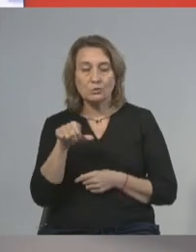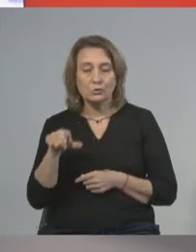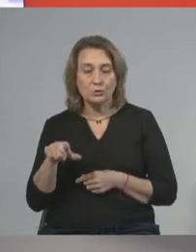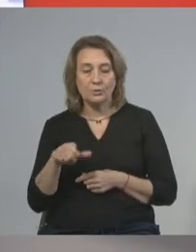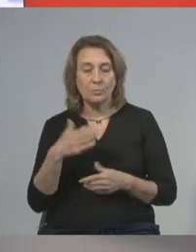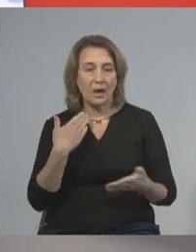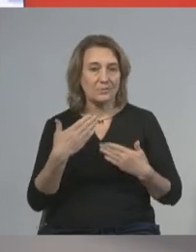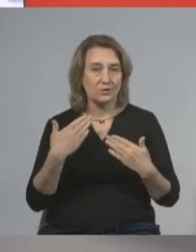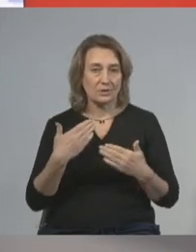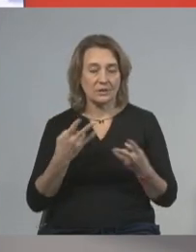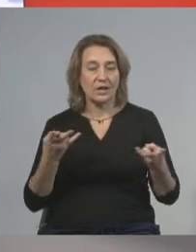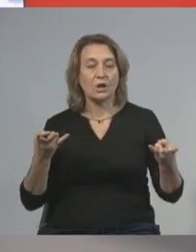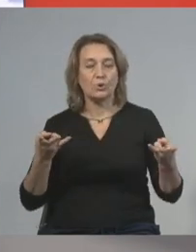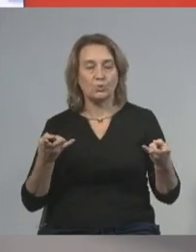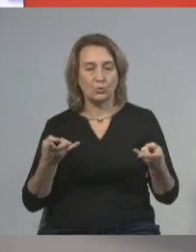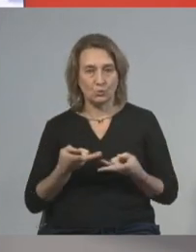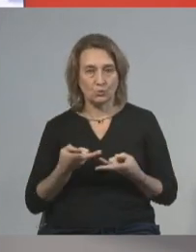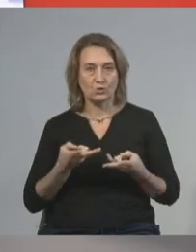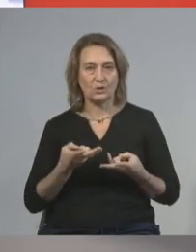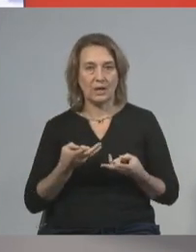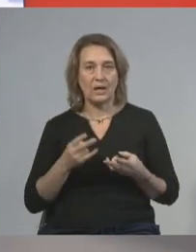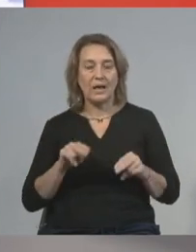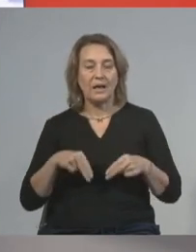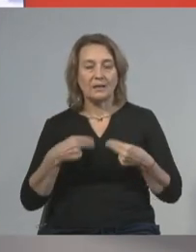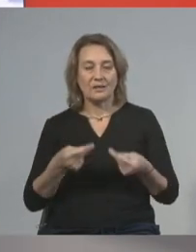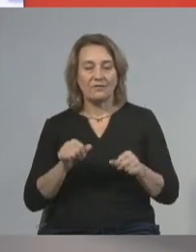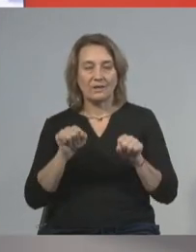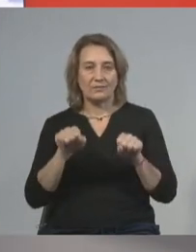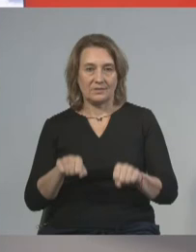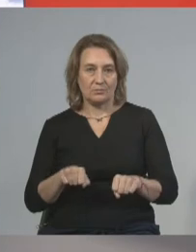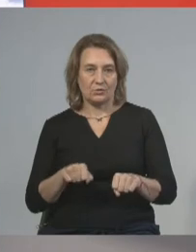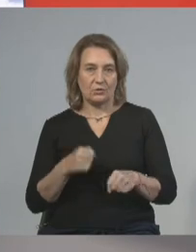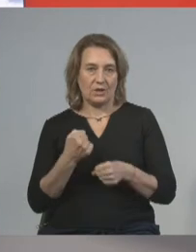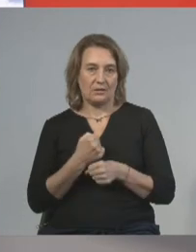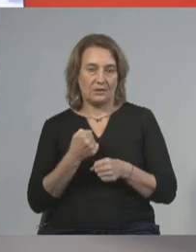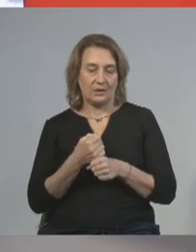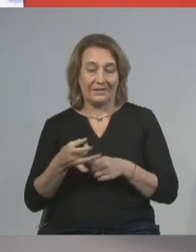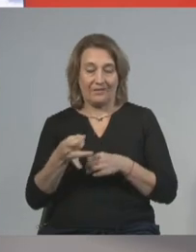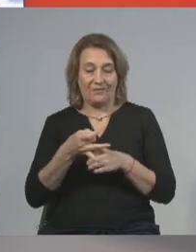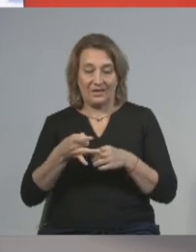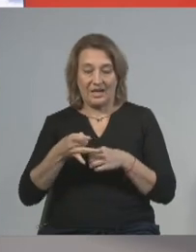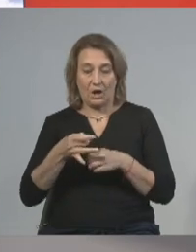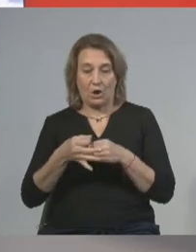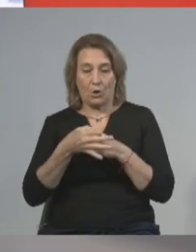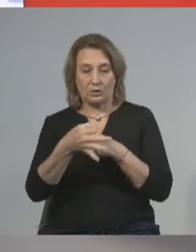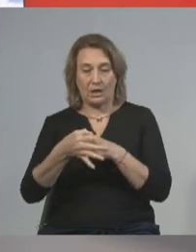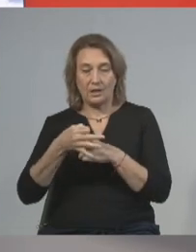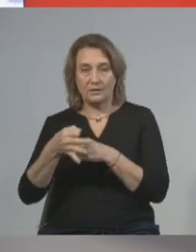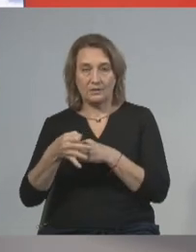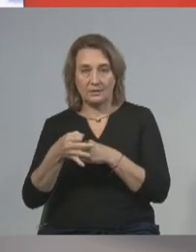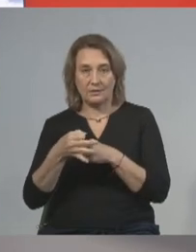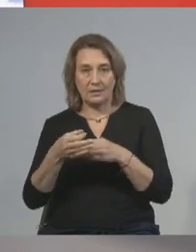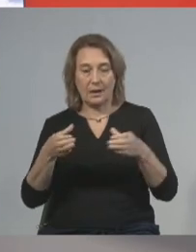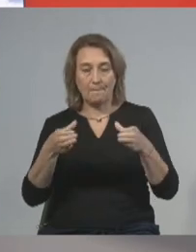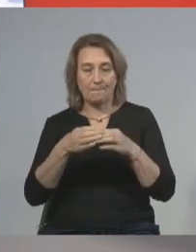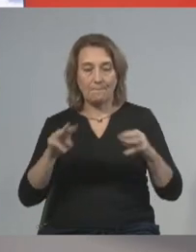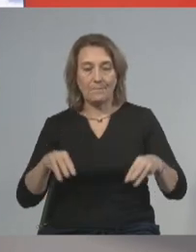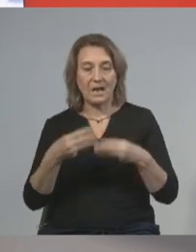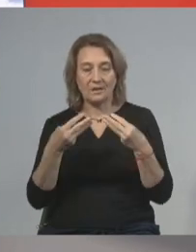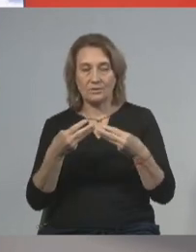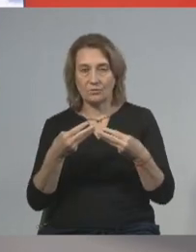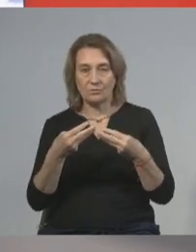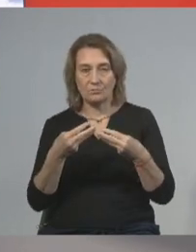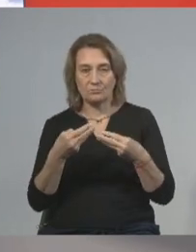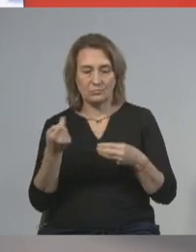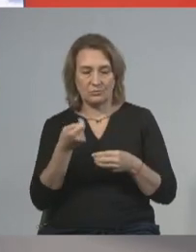and we are used to communicating a lot with people that's why we are to be given the possibility to do this but the